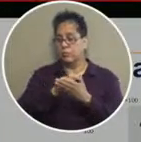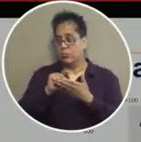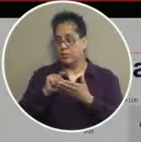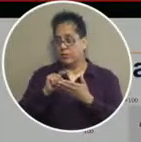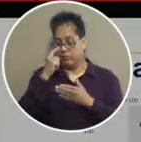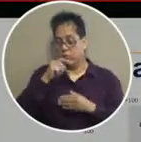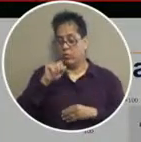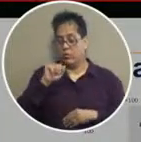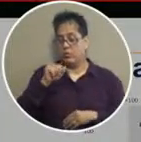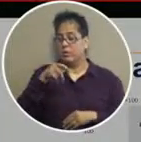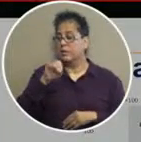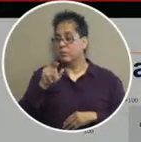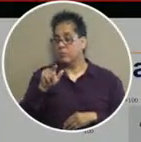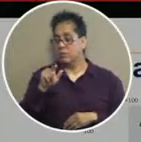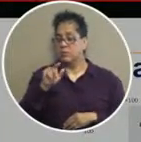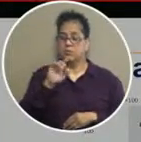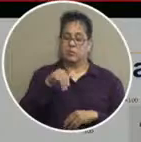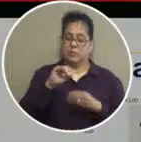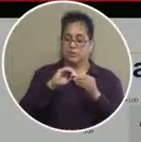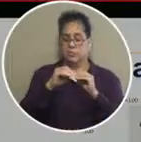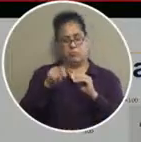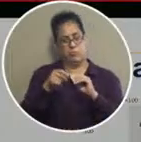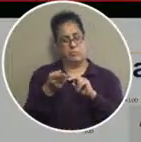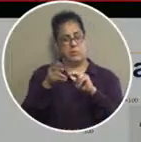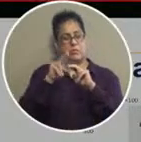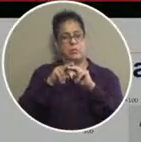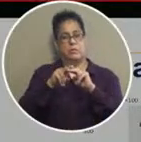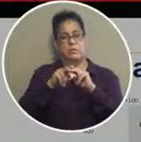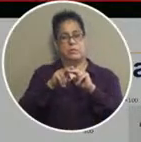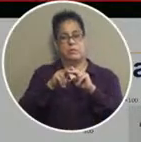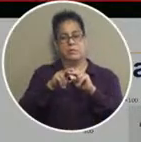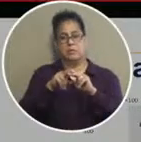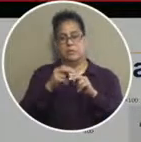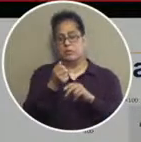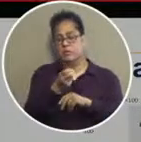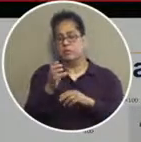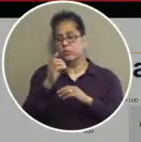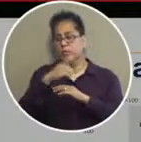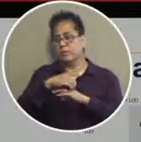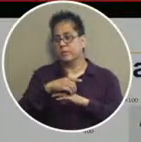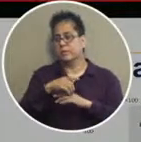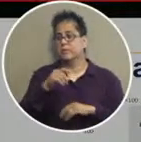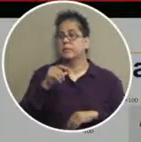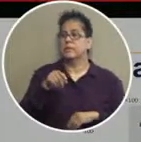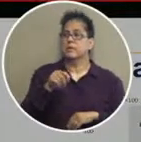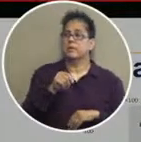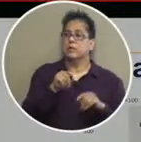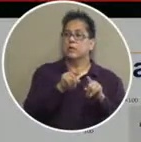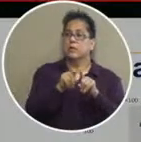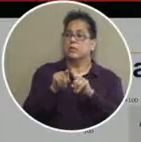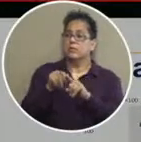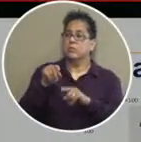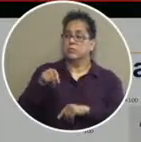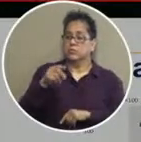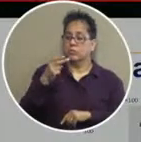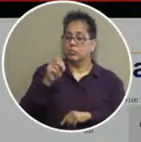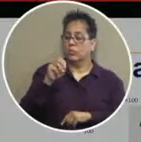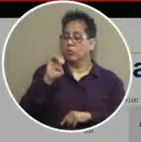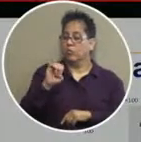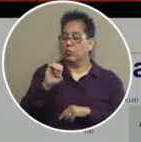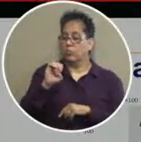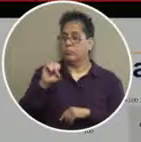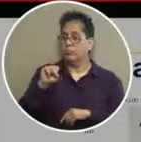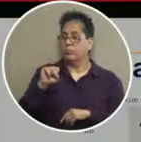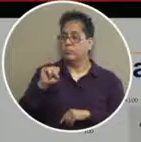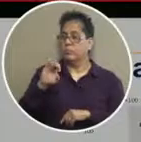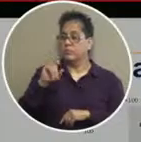the month of April. So we expect that number to increase in the next couple of days. At the bottom here, we're showing the home sales decrease